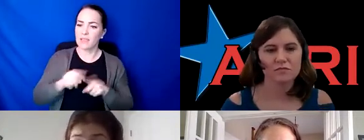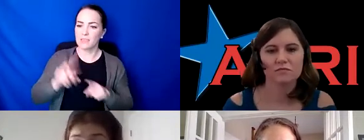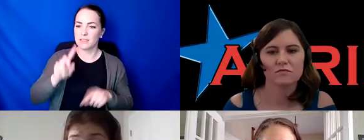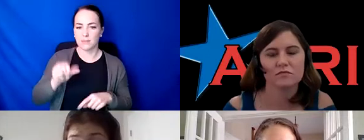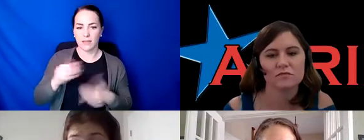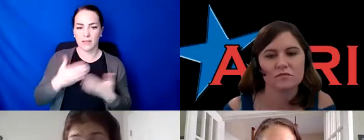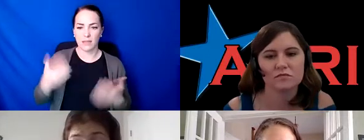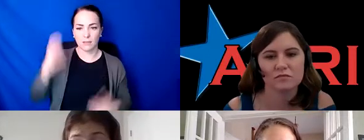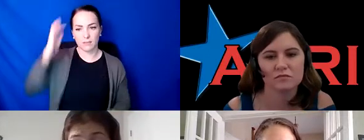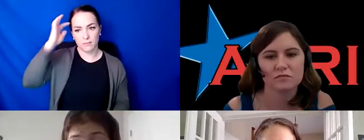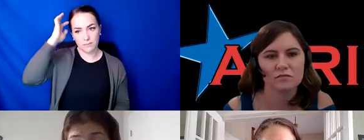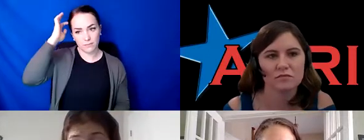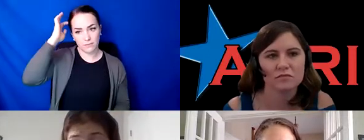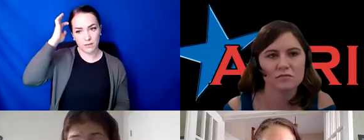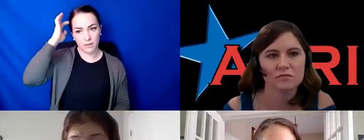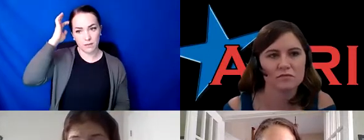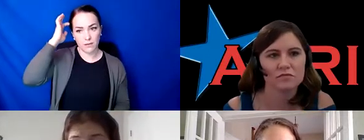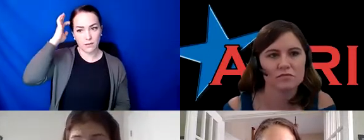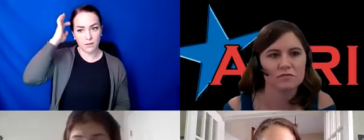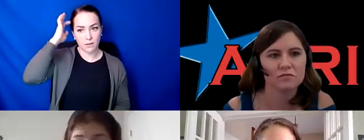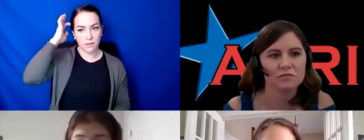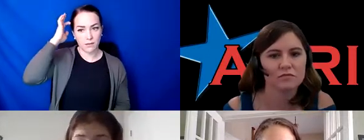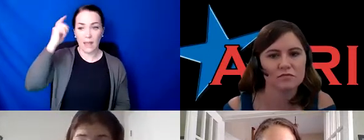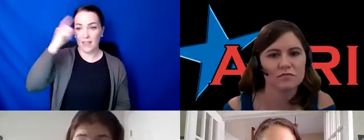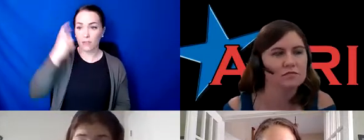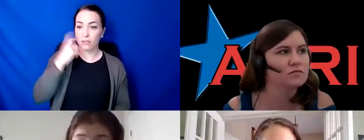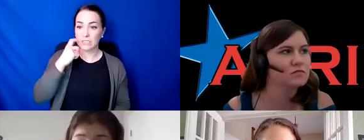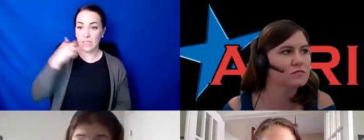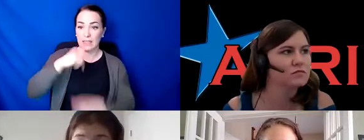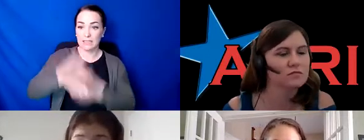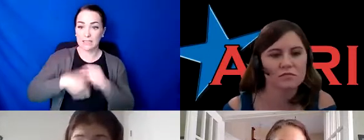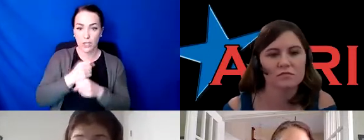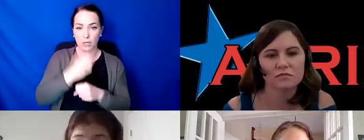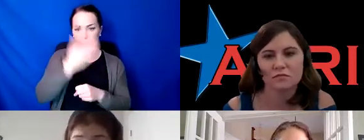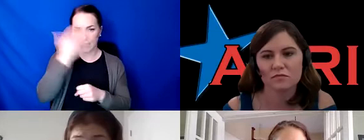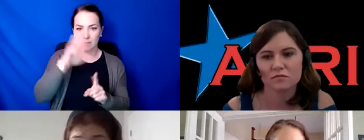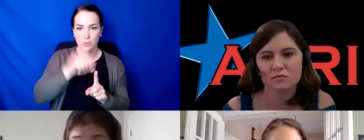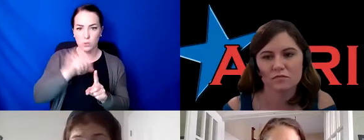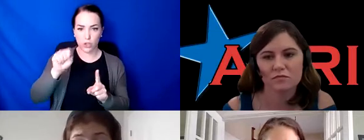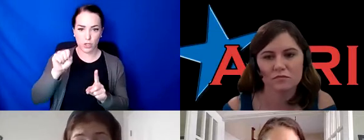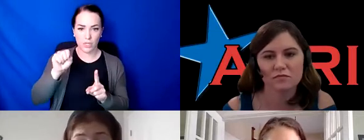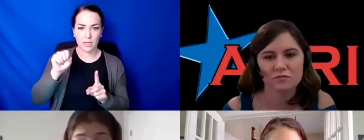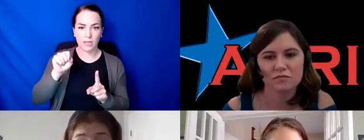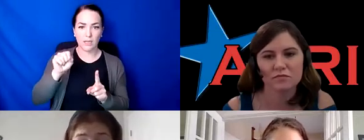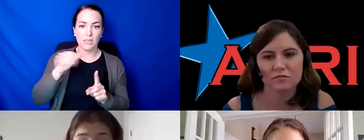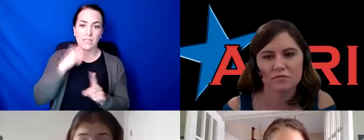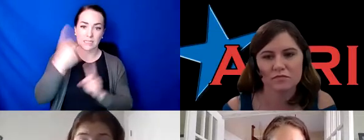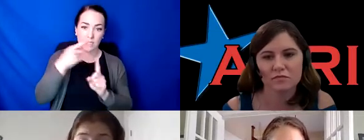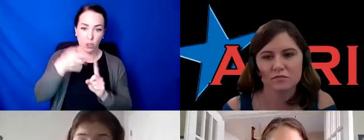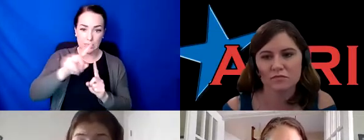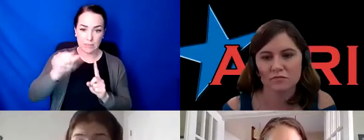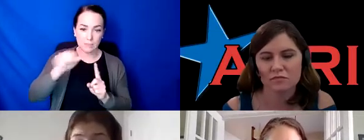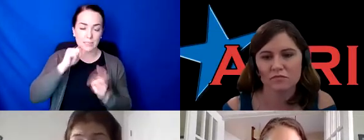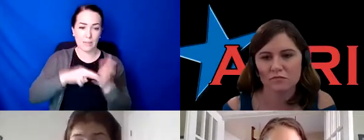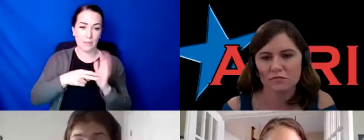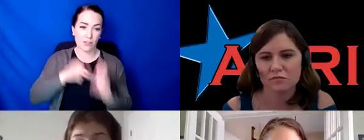I think that just recently this year, realizing like, oh, just because the Social Security doesn't consider you disabled doesn't mean you're not